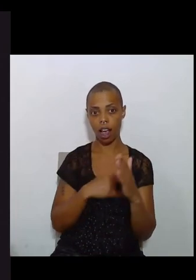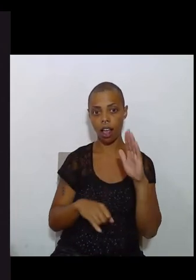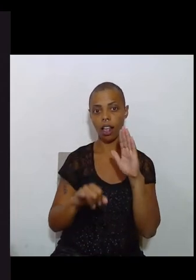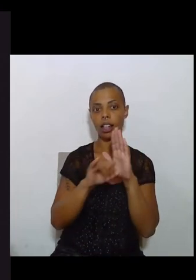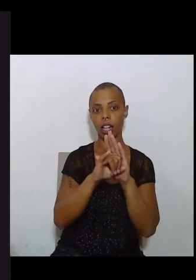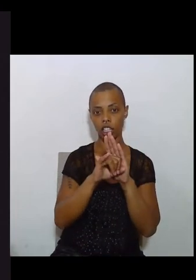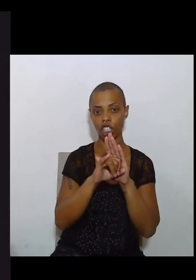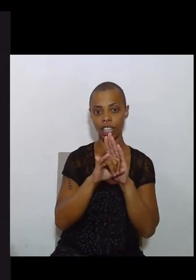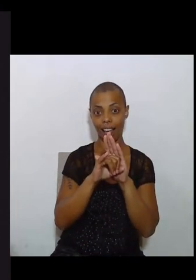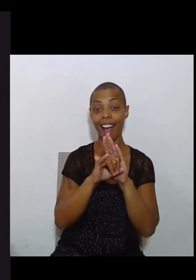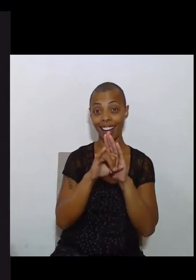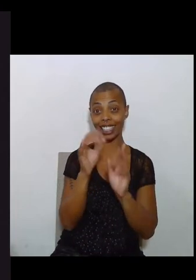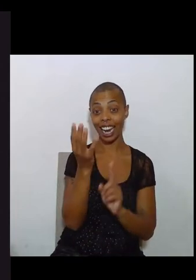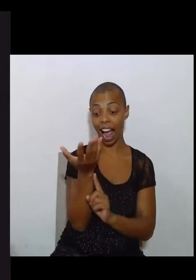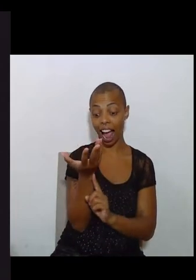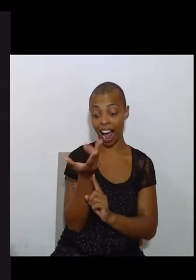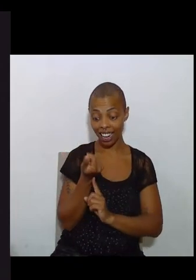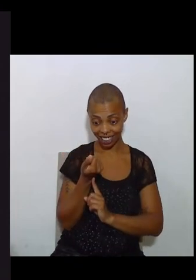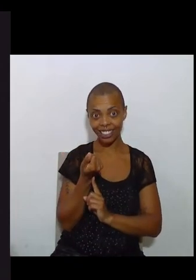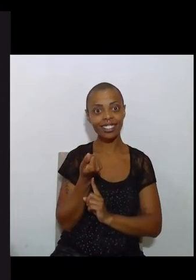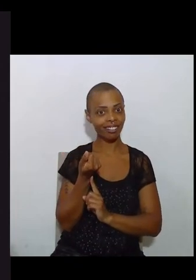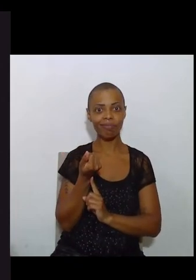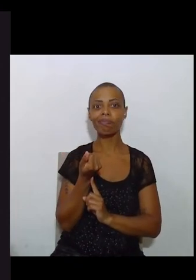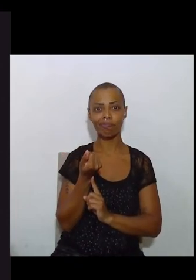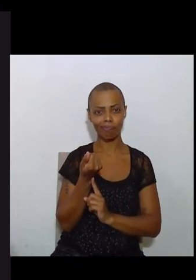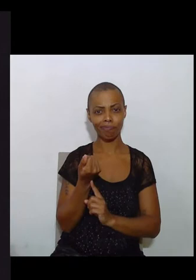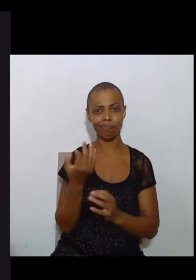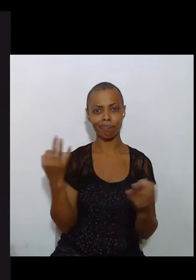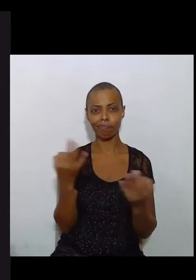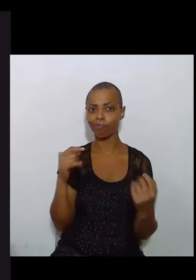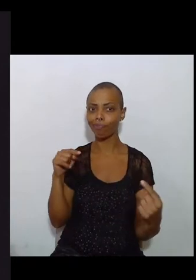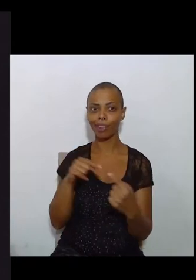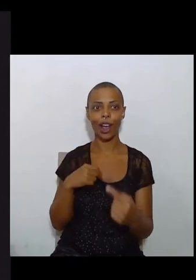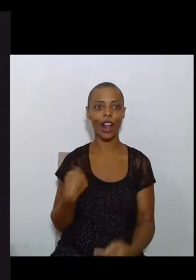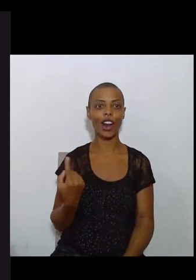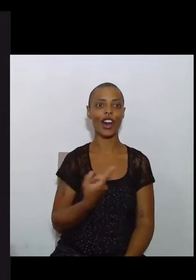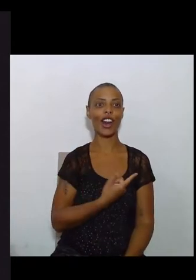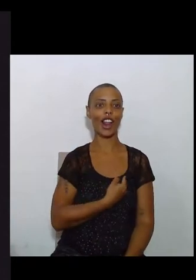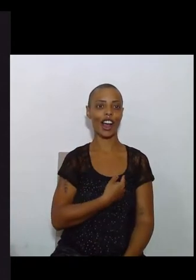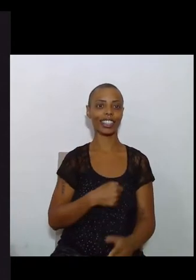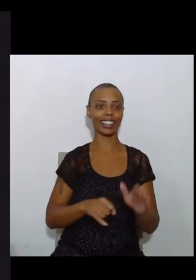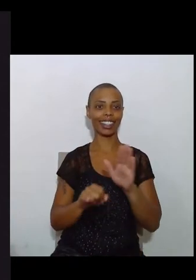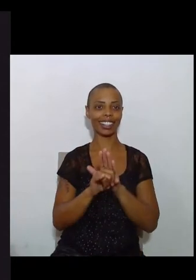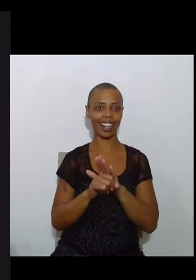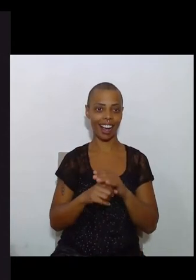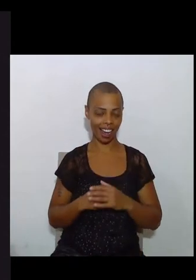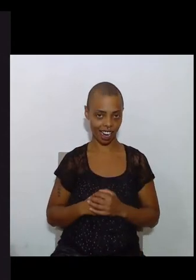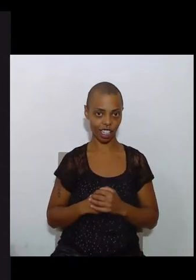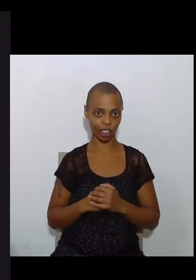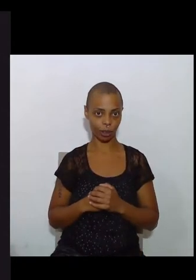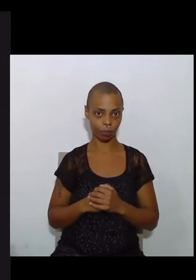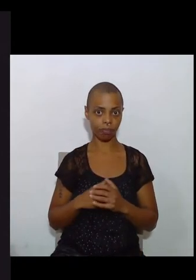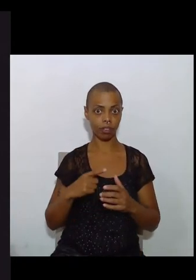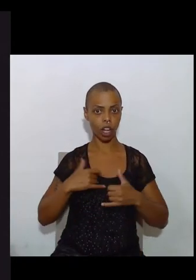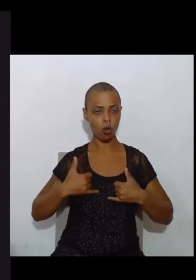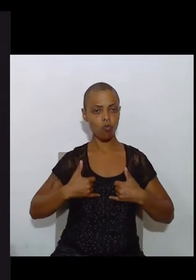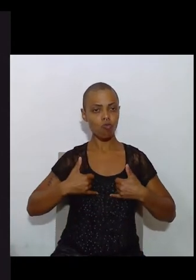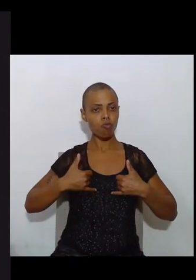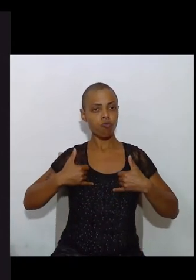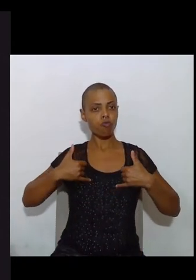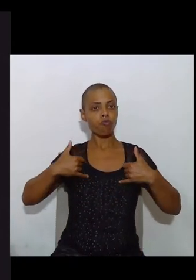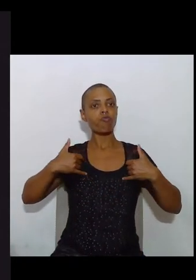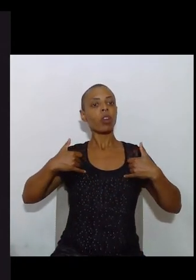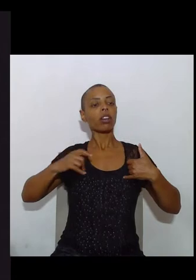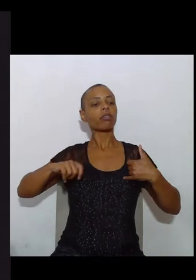than just being called a trans woman uh so they feel really proud to be artists and there are days where even I